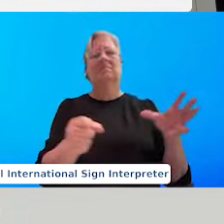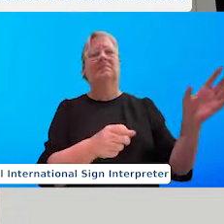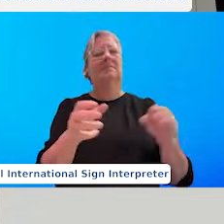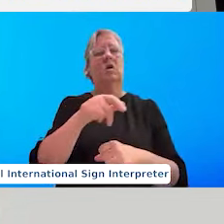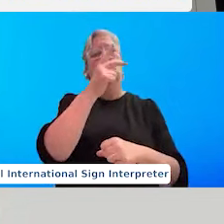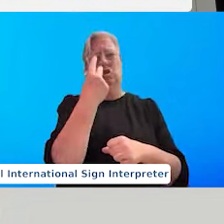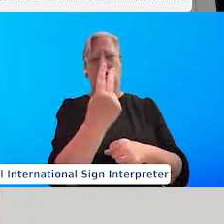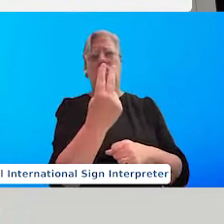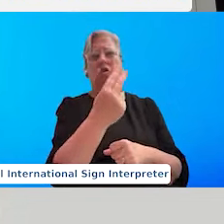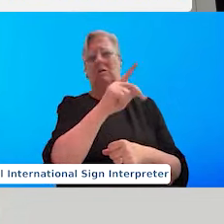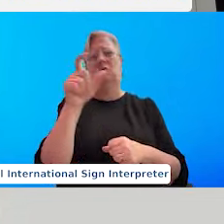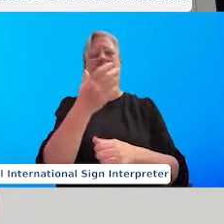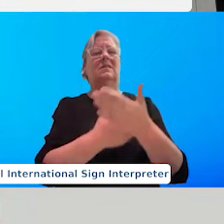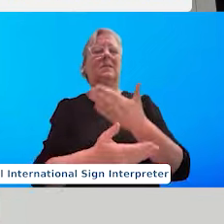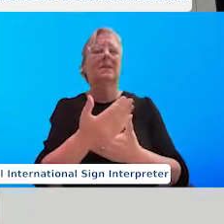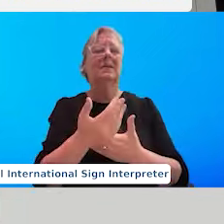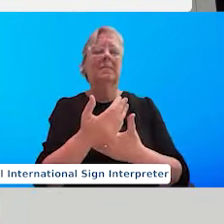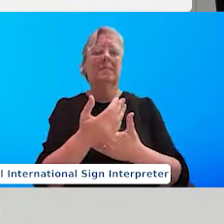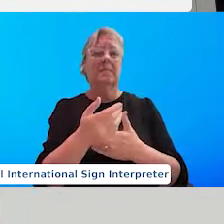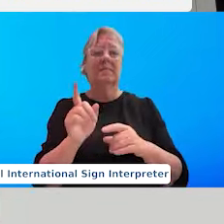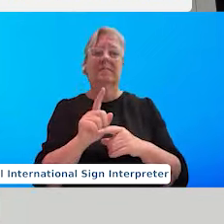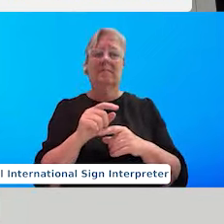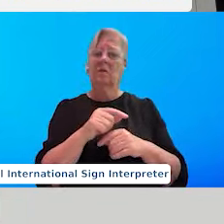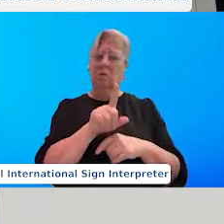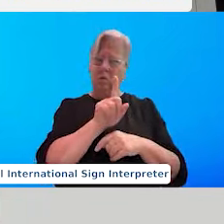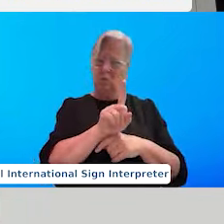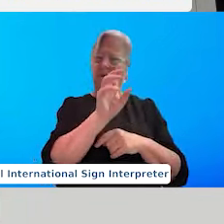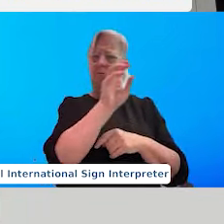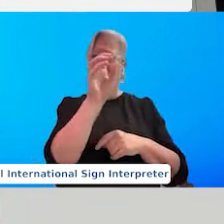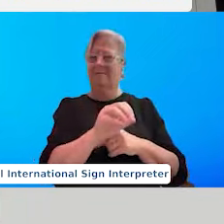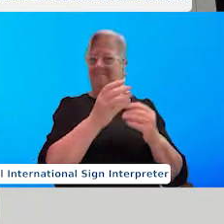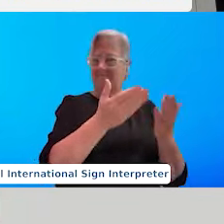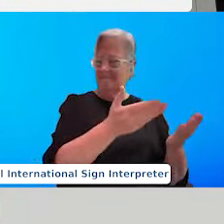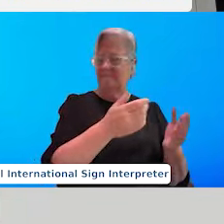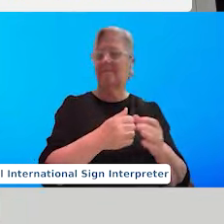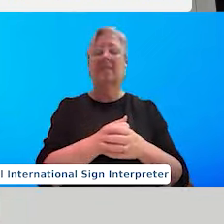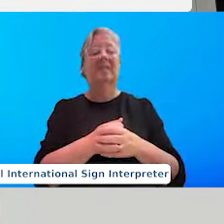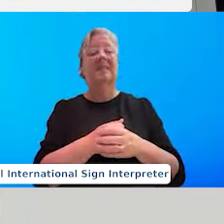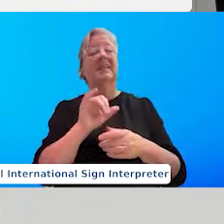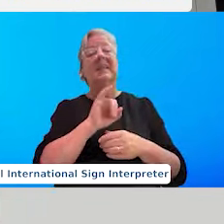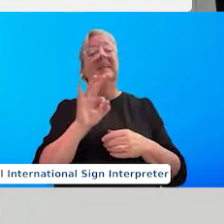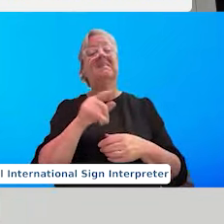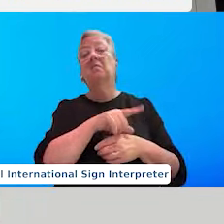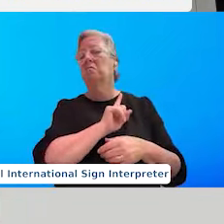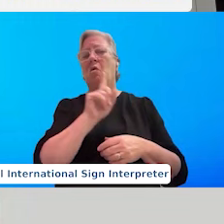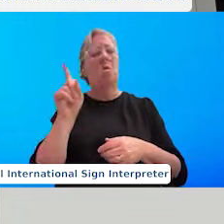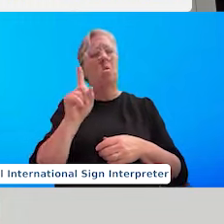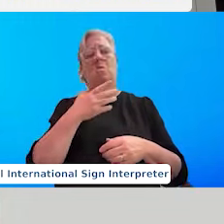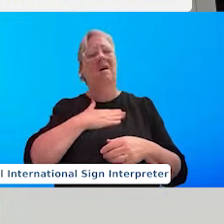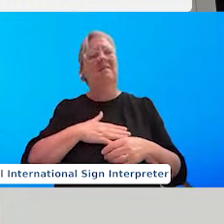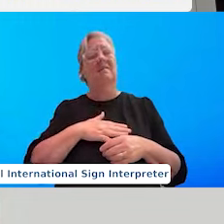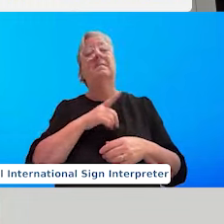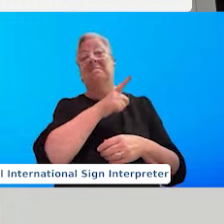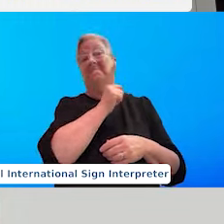companies who want to hire, they once they have like employees, for example, like 151